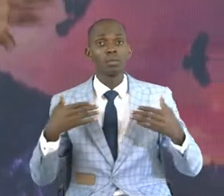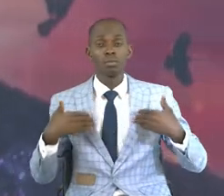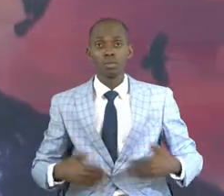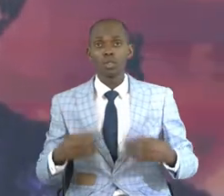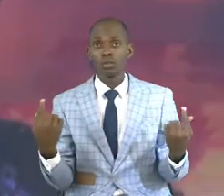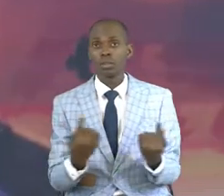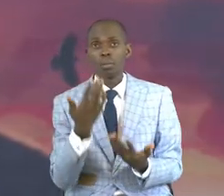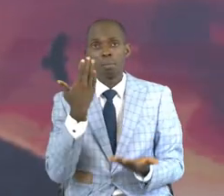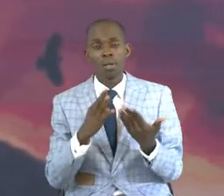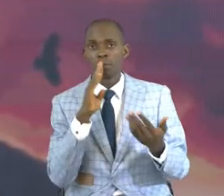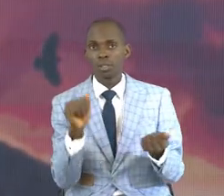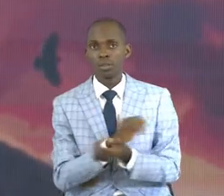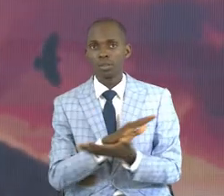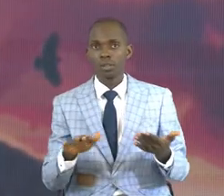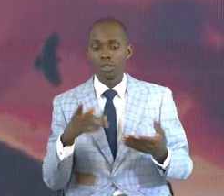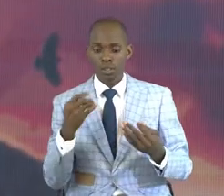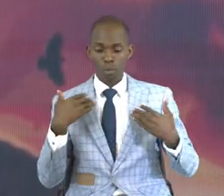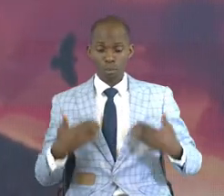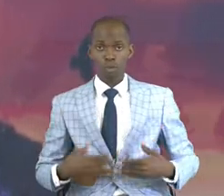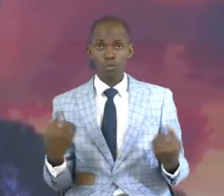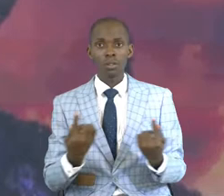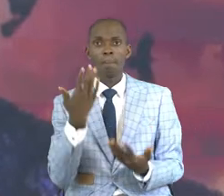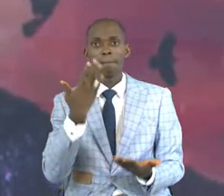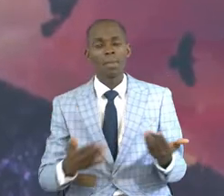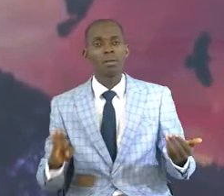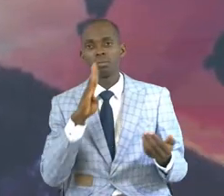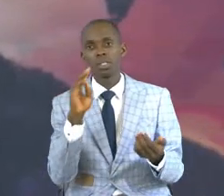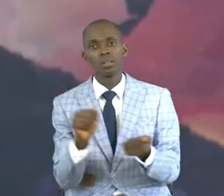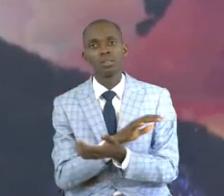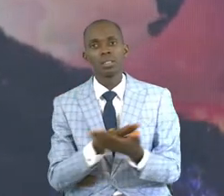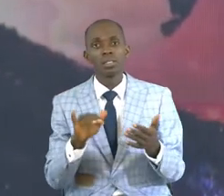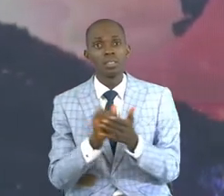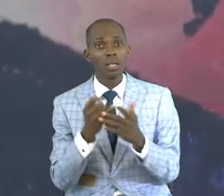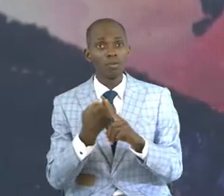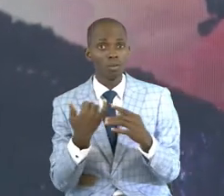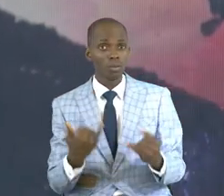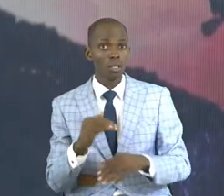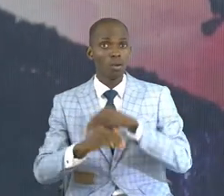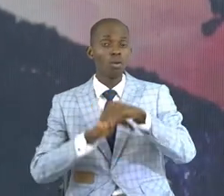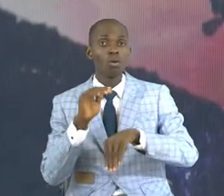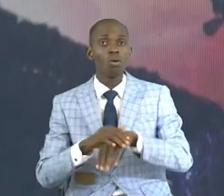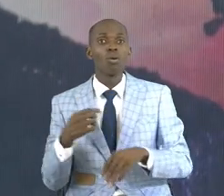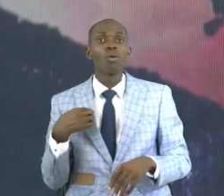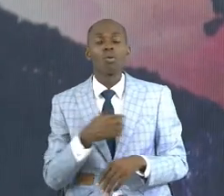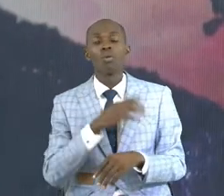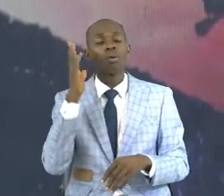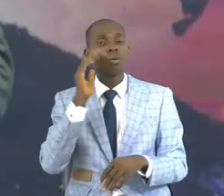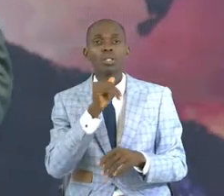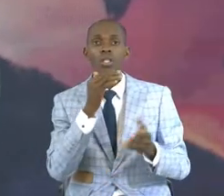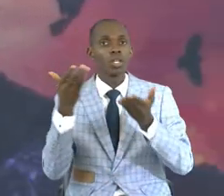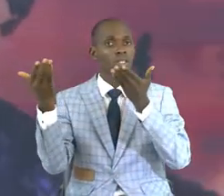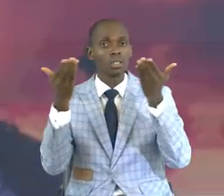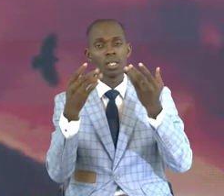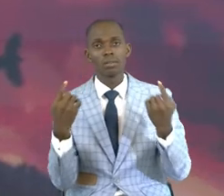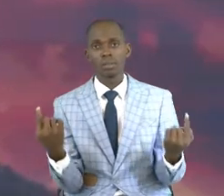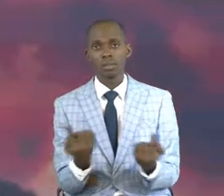the body of sin might die, that henceforth we should not serve sin. And then in verse